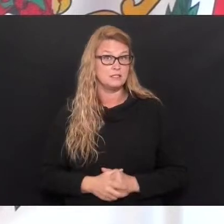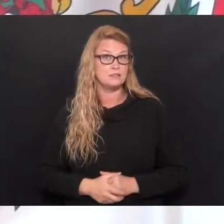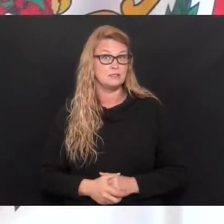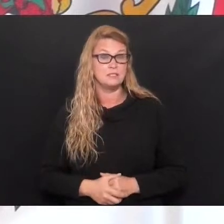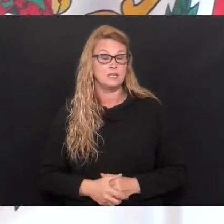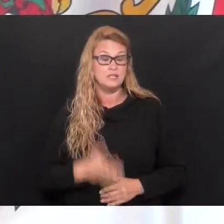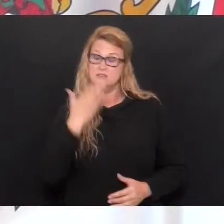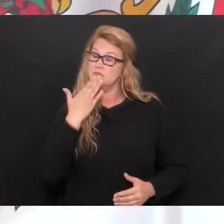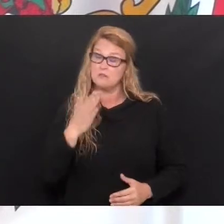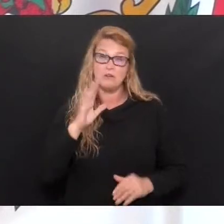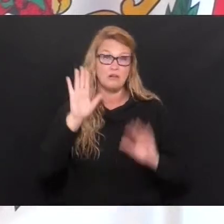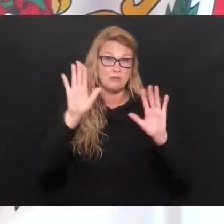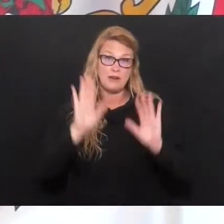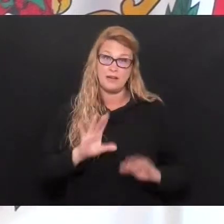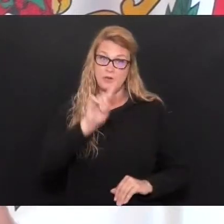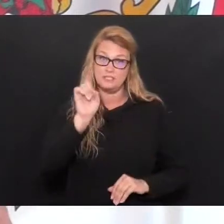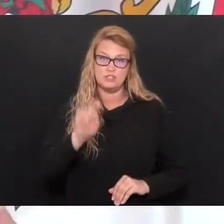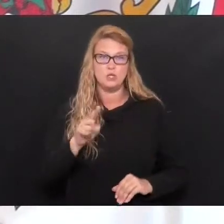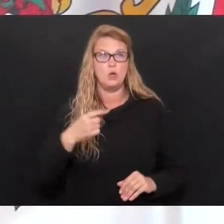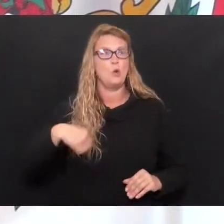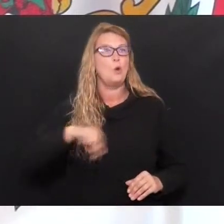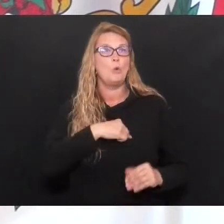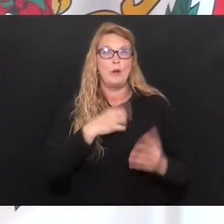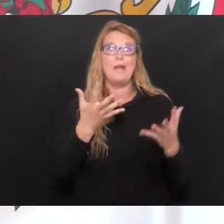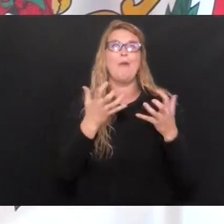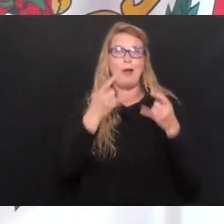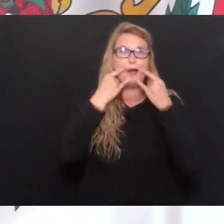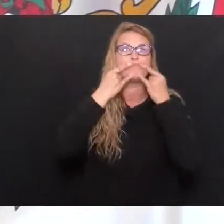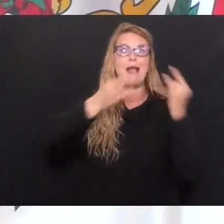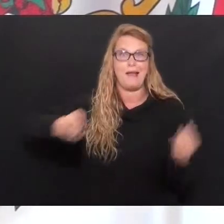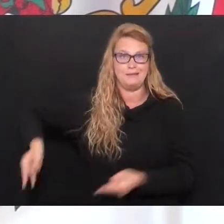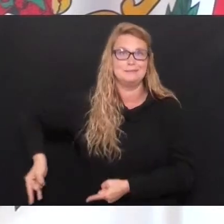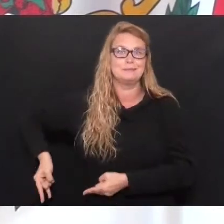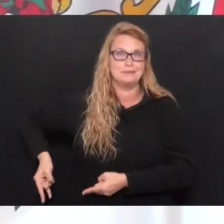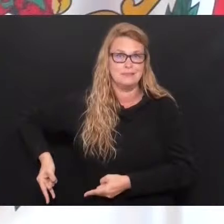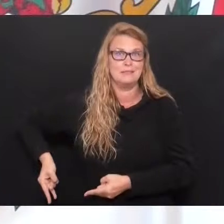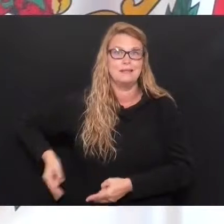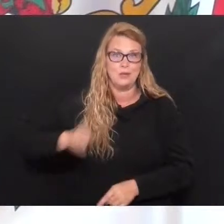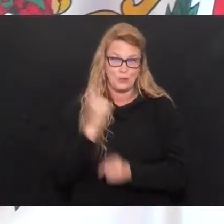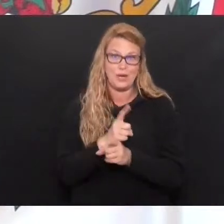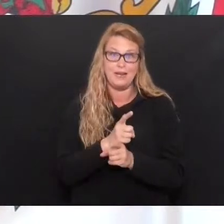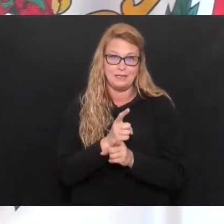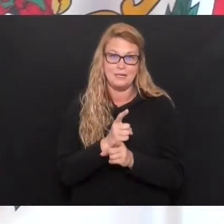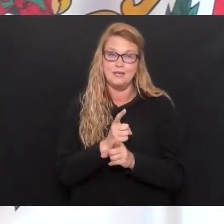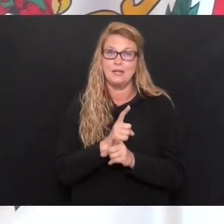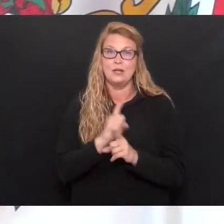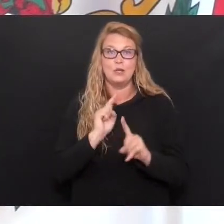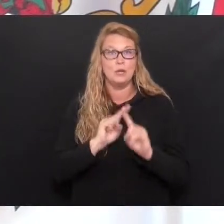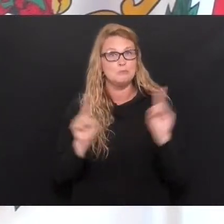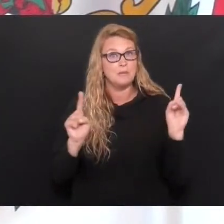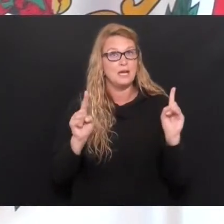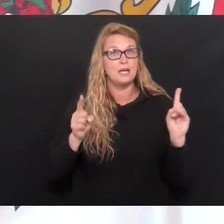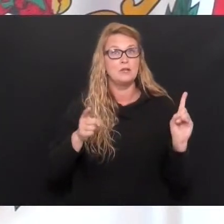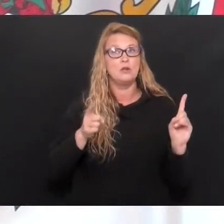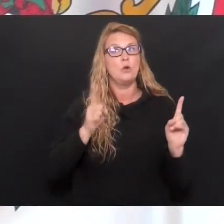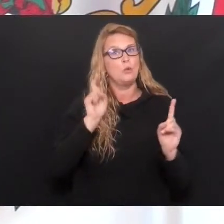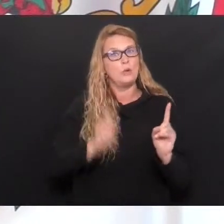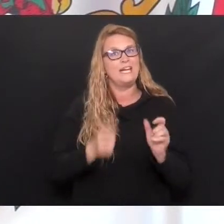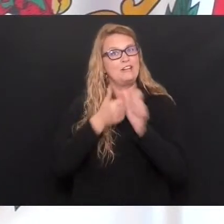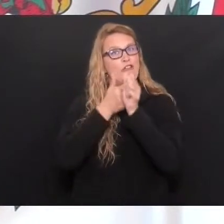just great. We all want rid of these masks. We're going to have to follow the guidance of the people that are